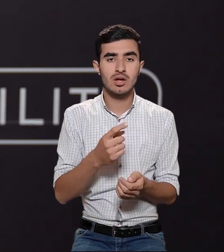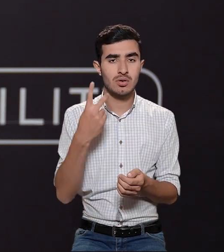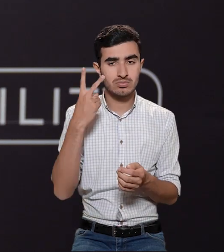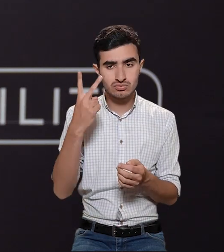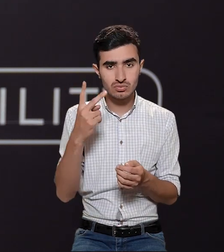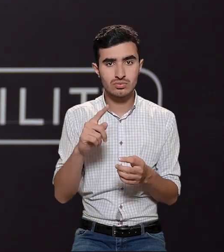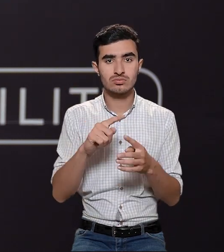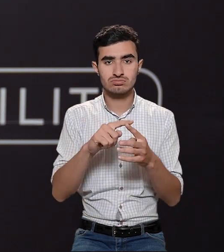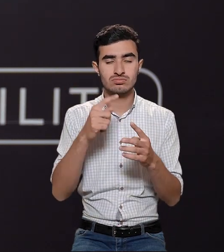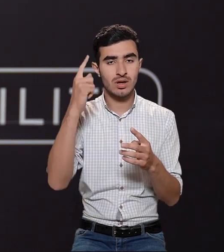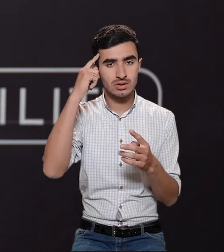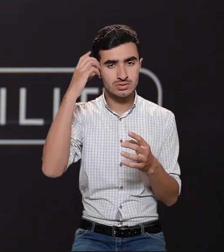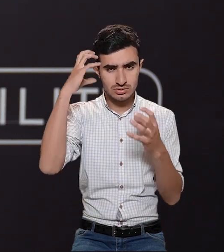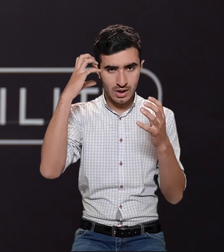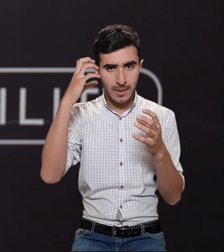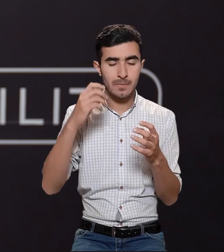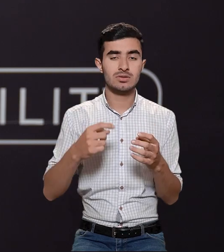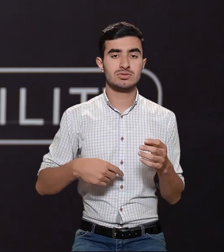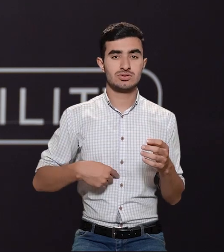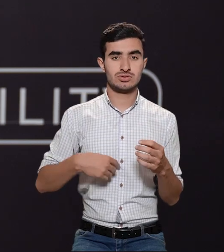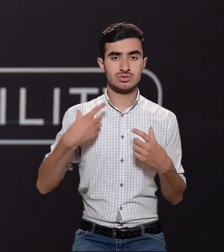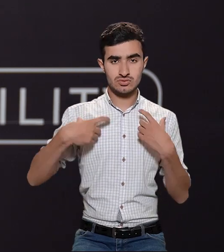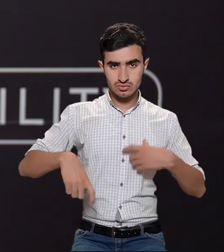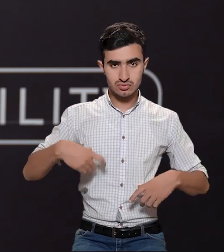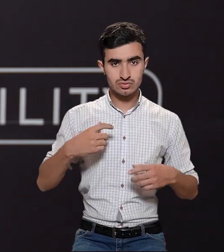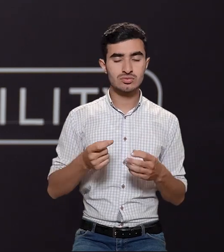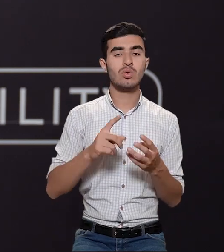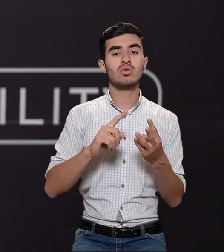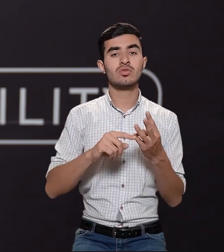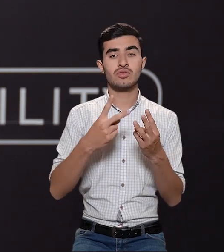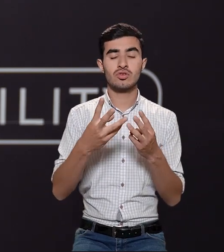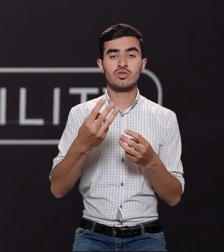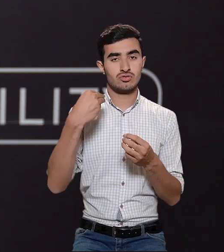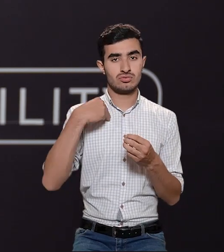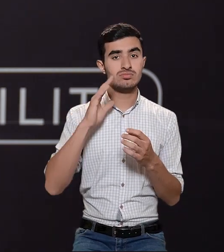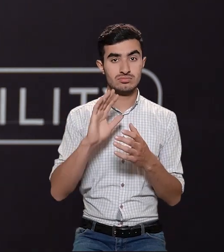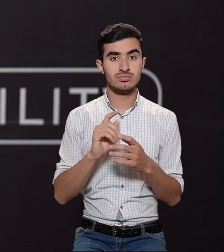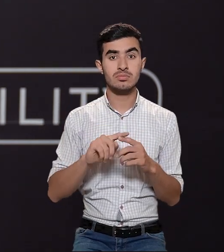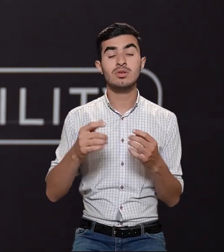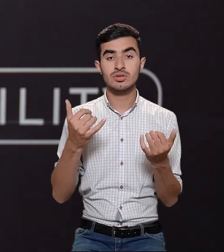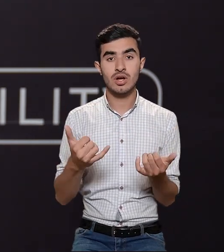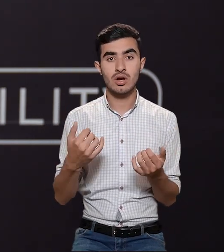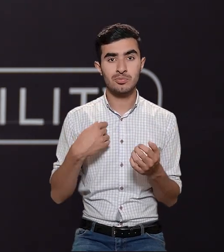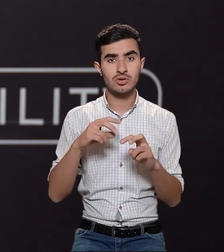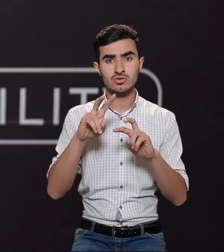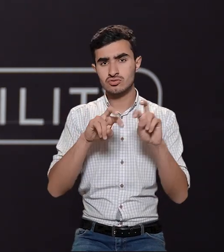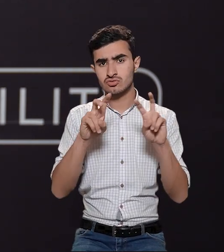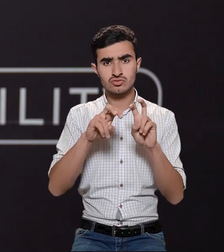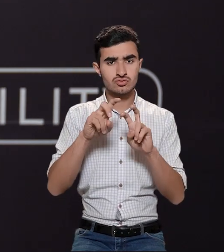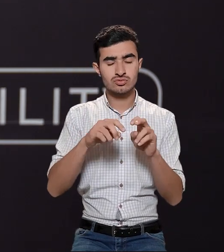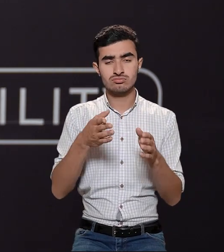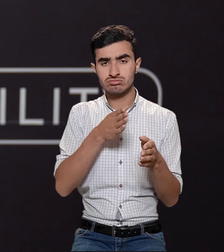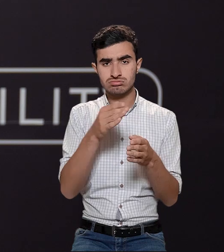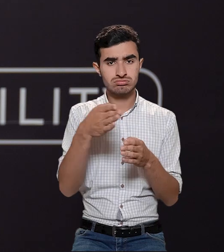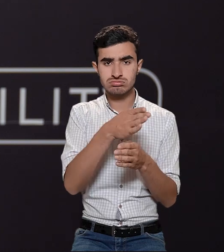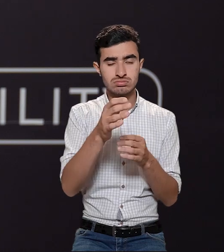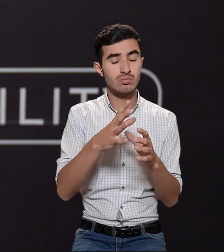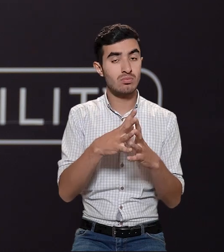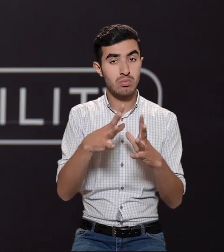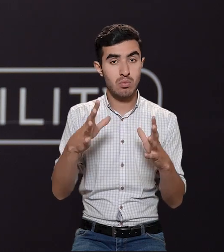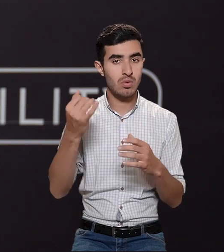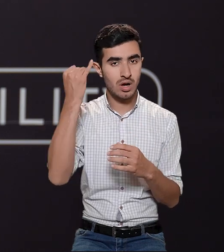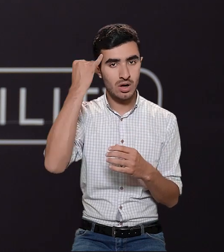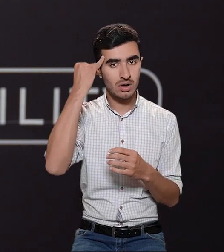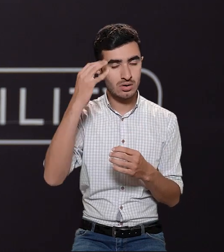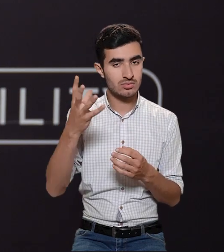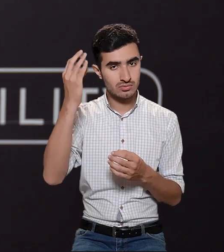which means anesthesia, pain management, and critical care. But now we have gone into super specializations